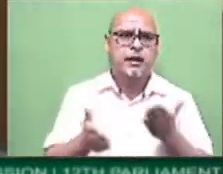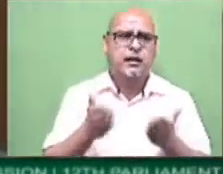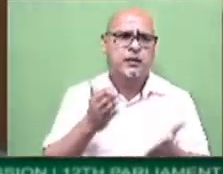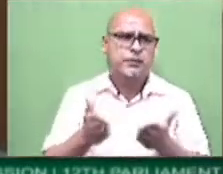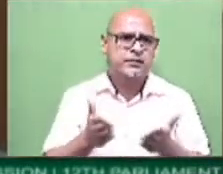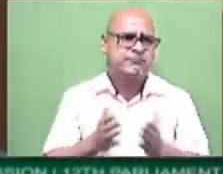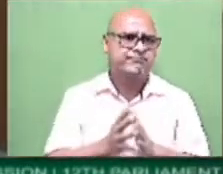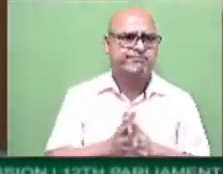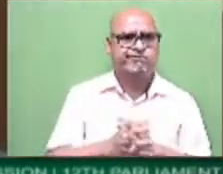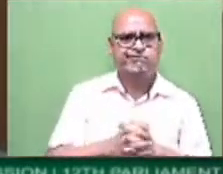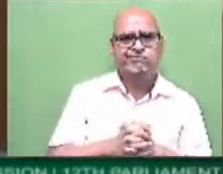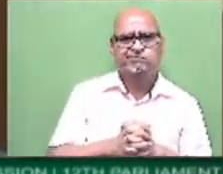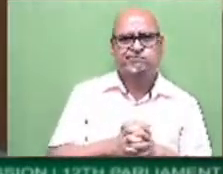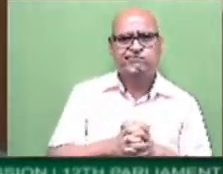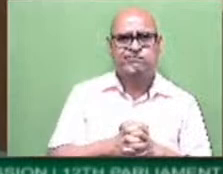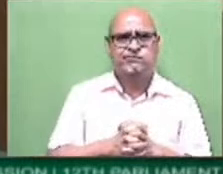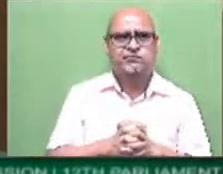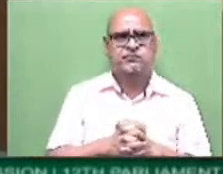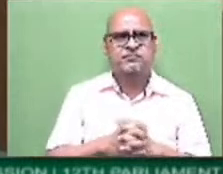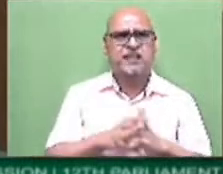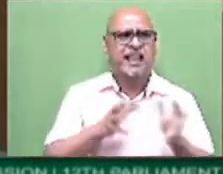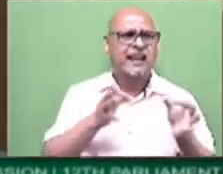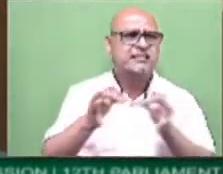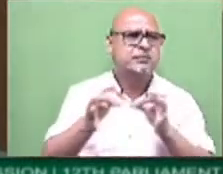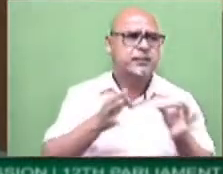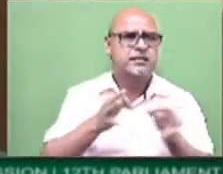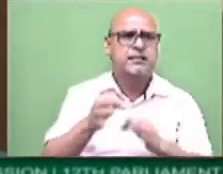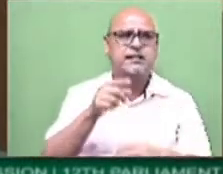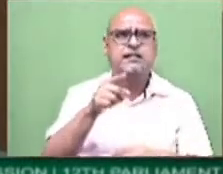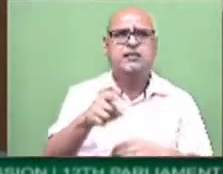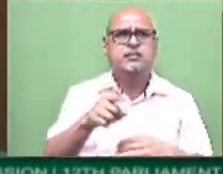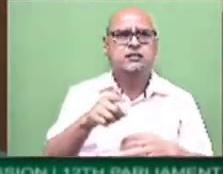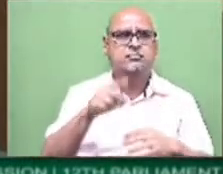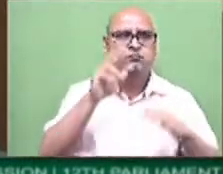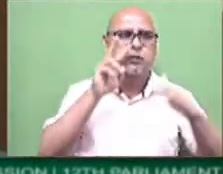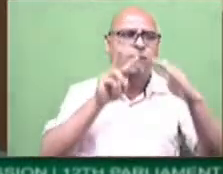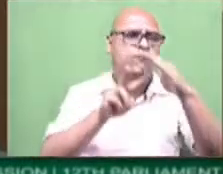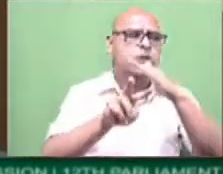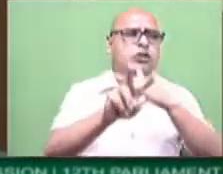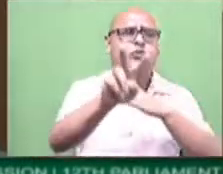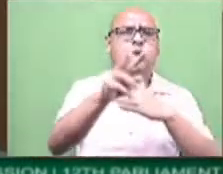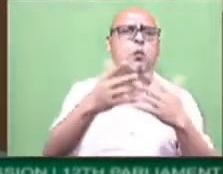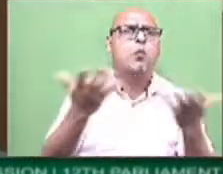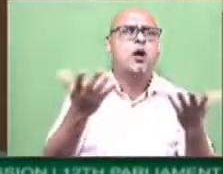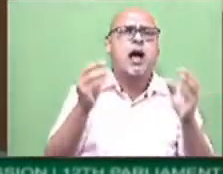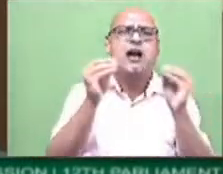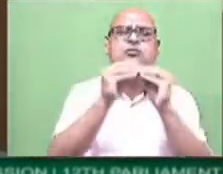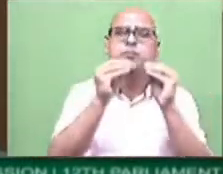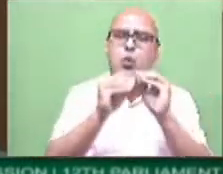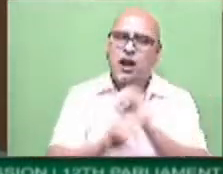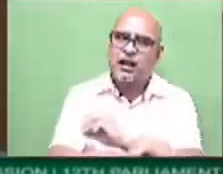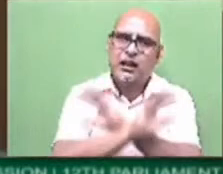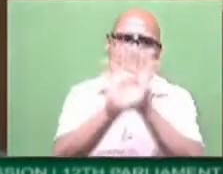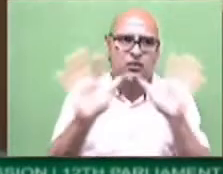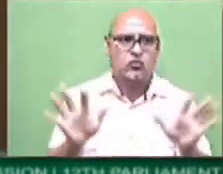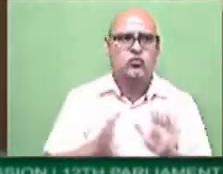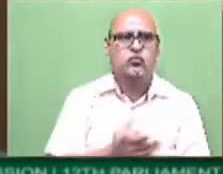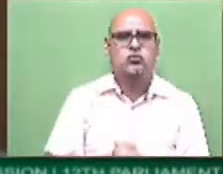what is intended. But nevertheless, looking at the creation of the offense with regards to